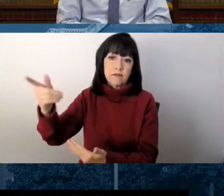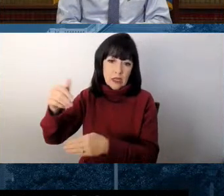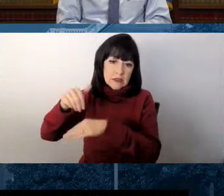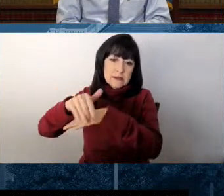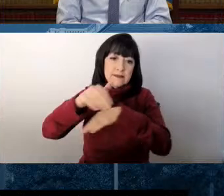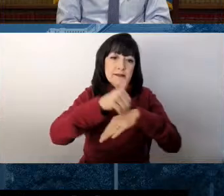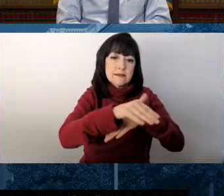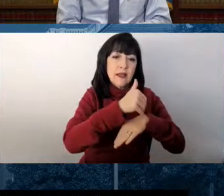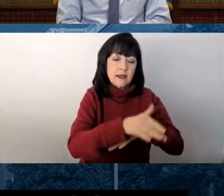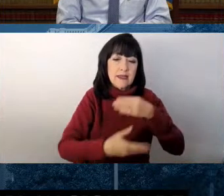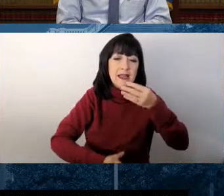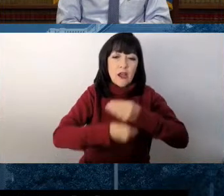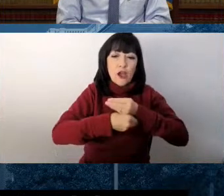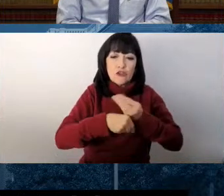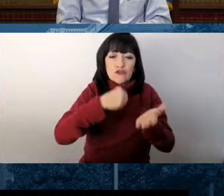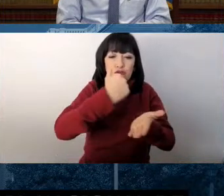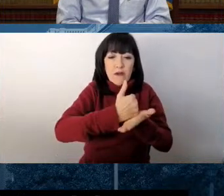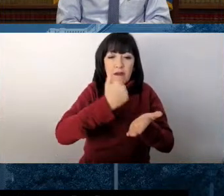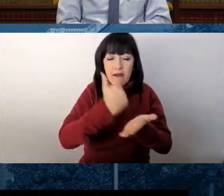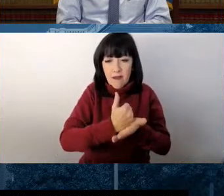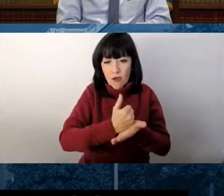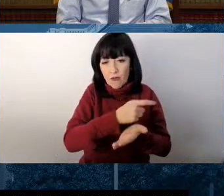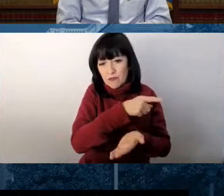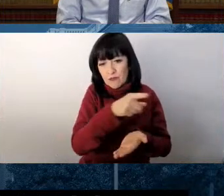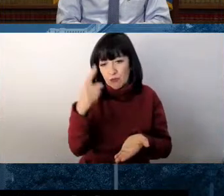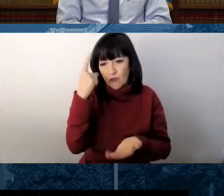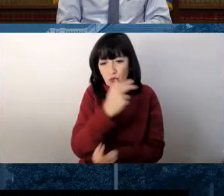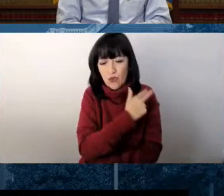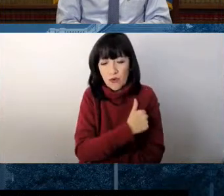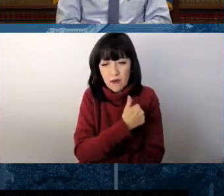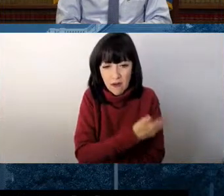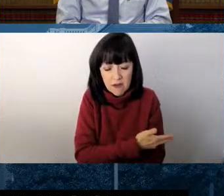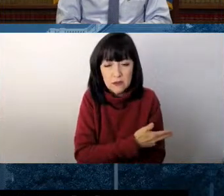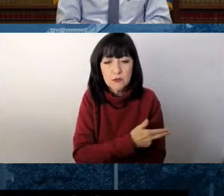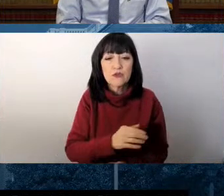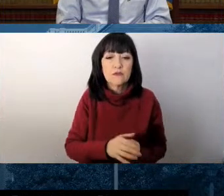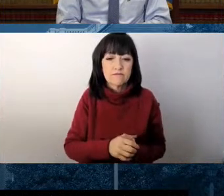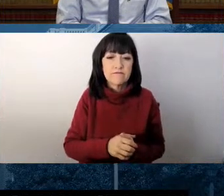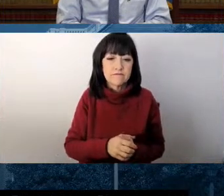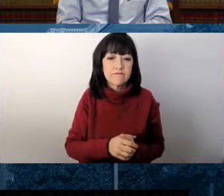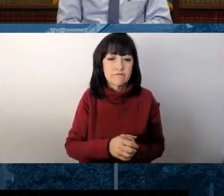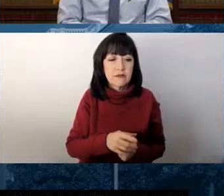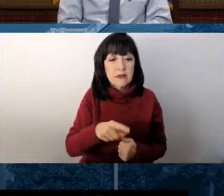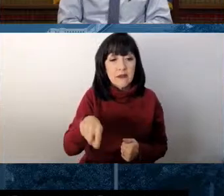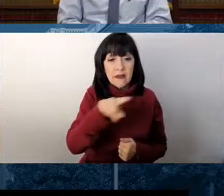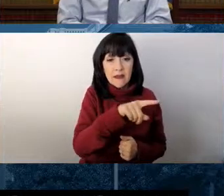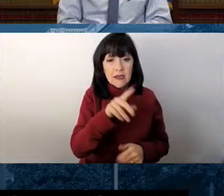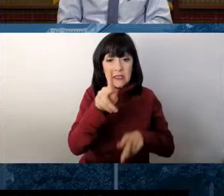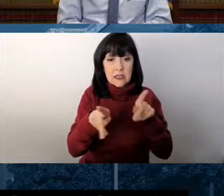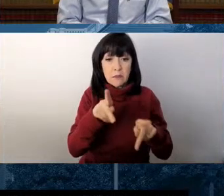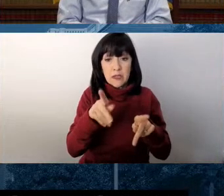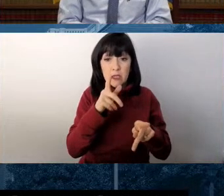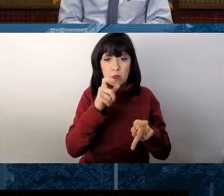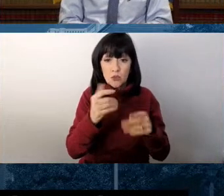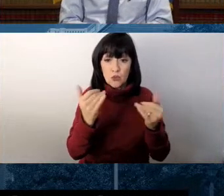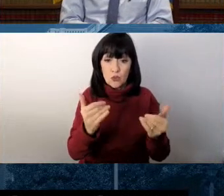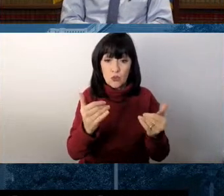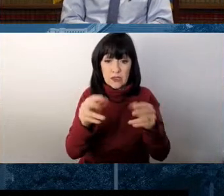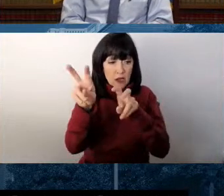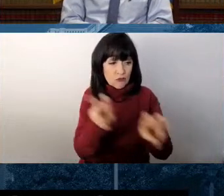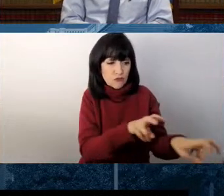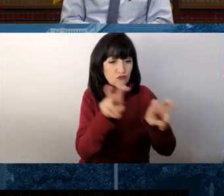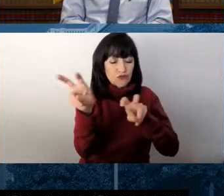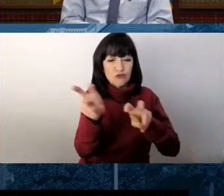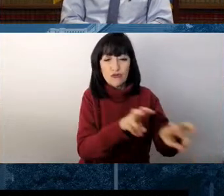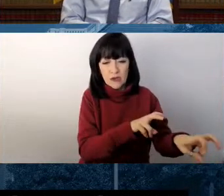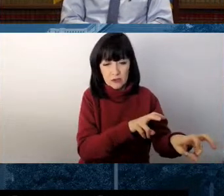can go and get treatment that they need in our long-term care facilities, and that's where these guardsmen and women will